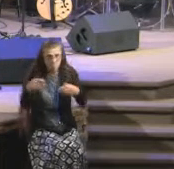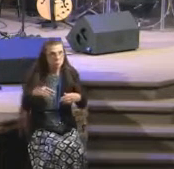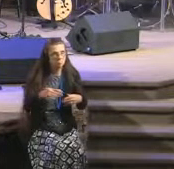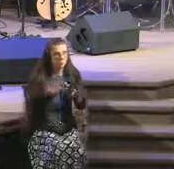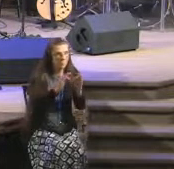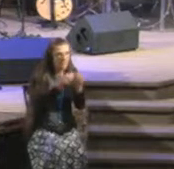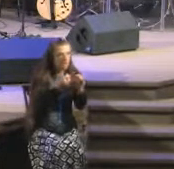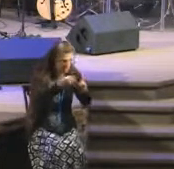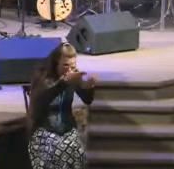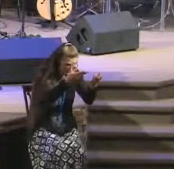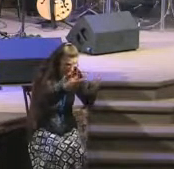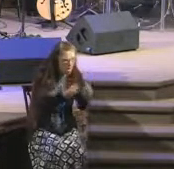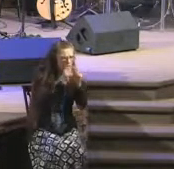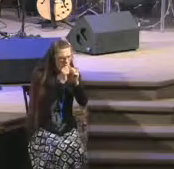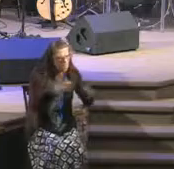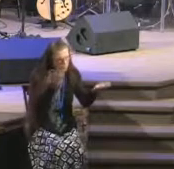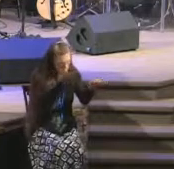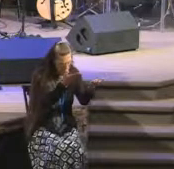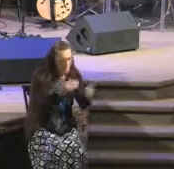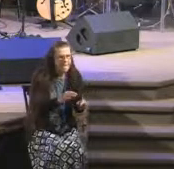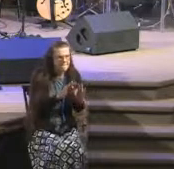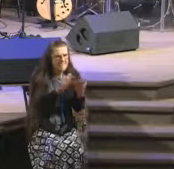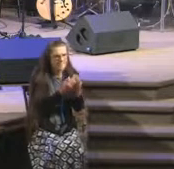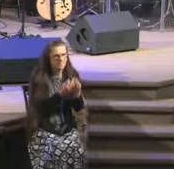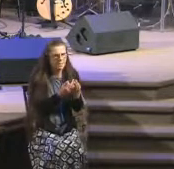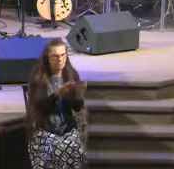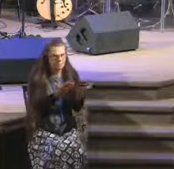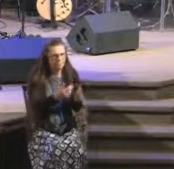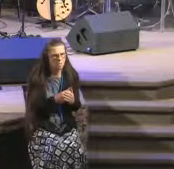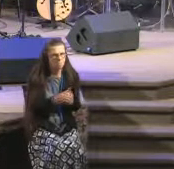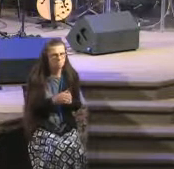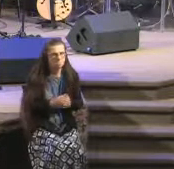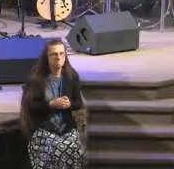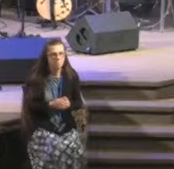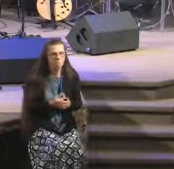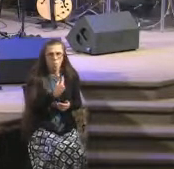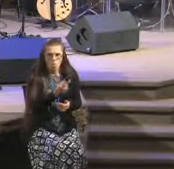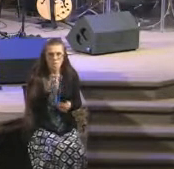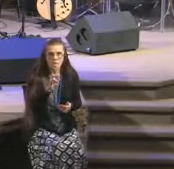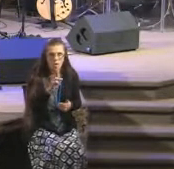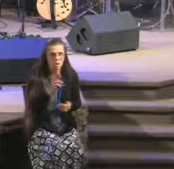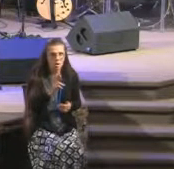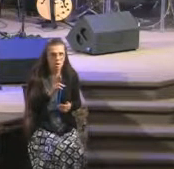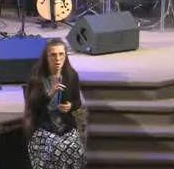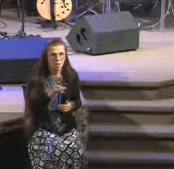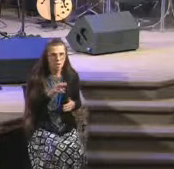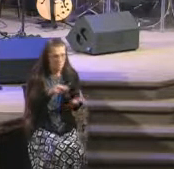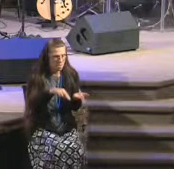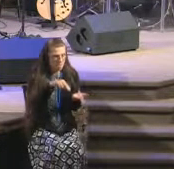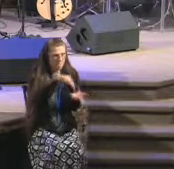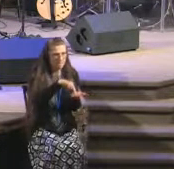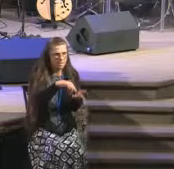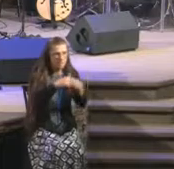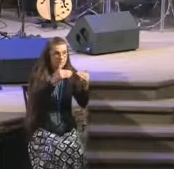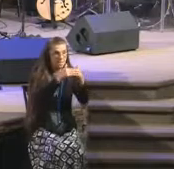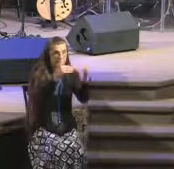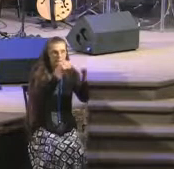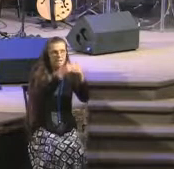be blessed. Otherwise, go be with your family and spend some time with your family. We are going to be setting up for our